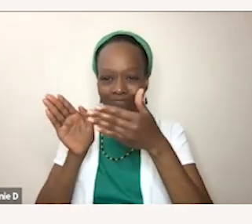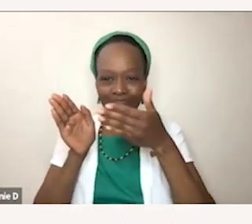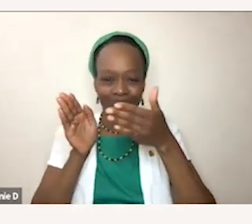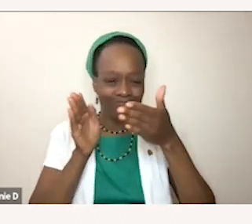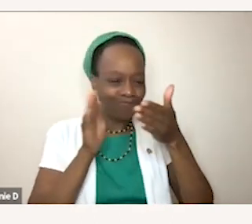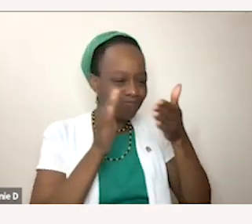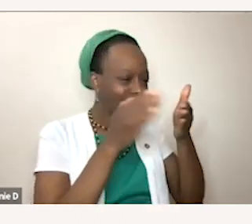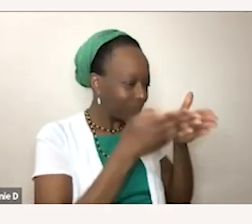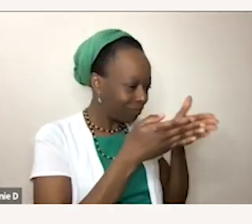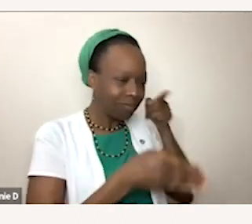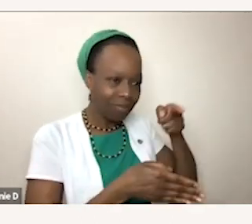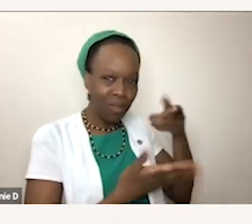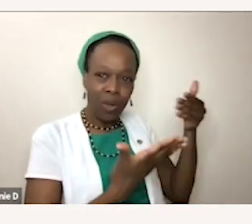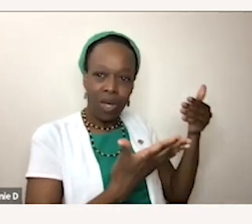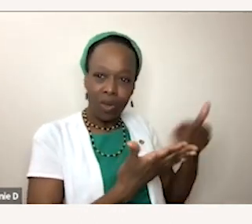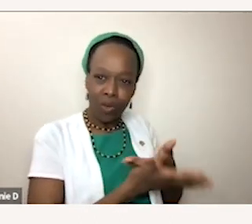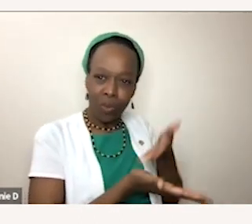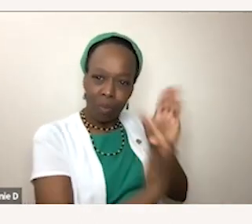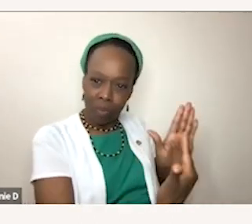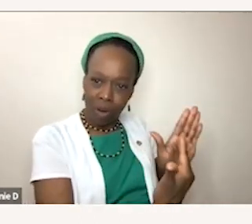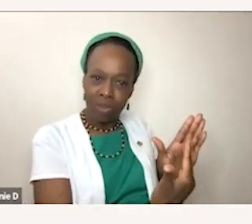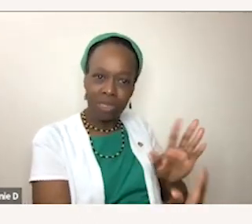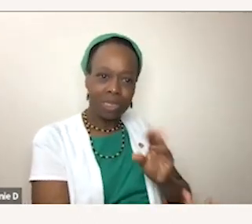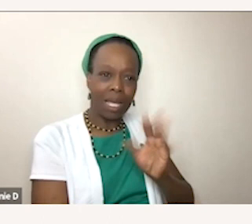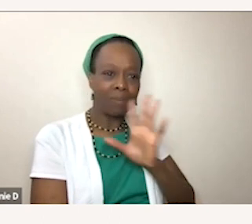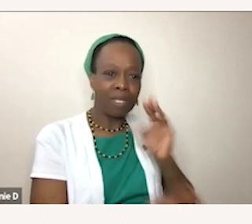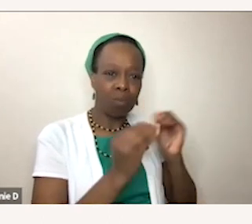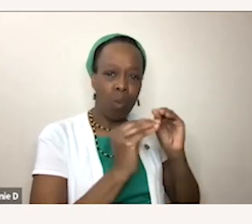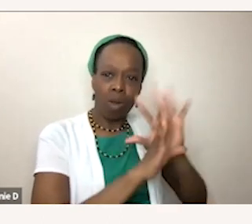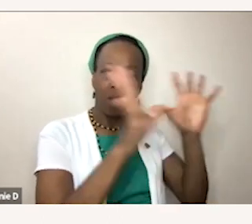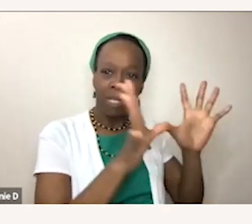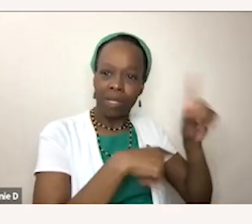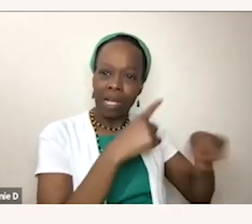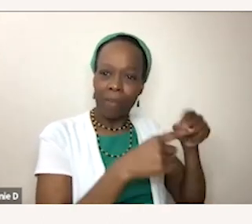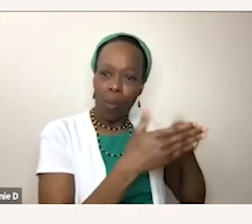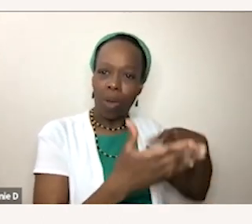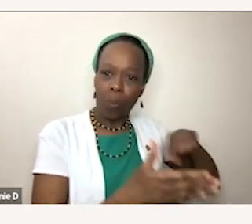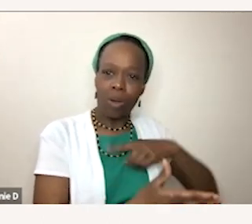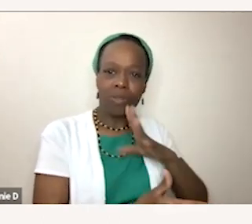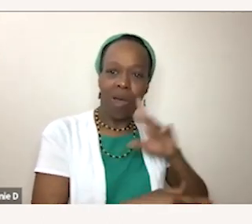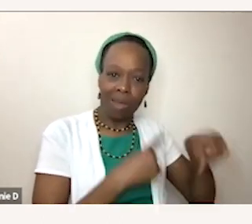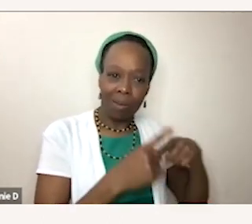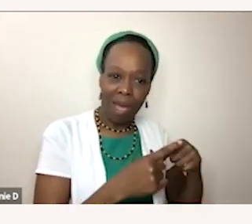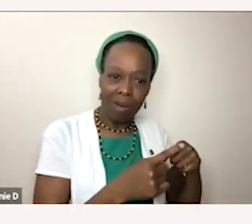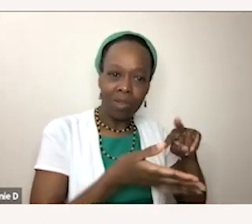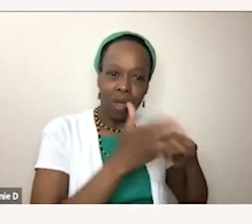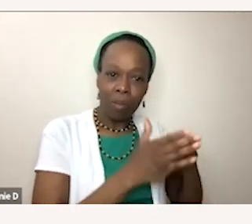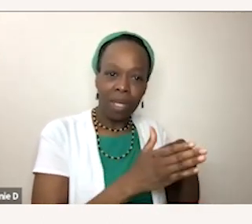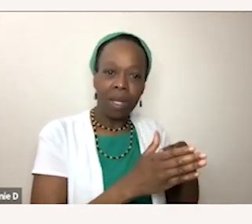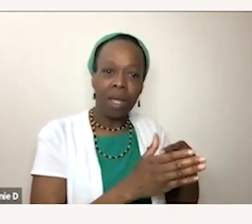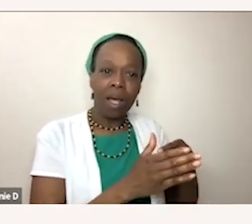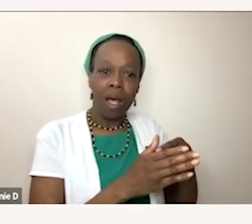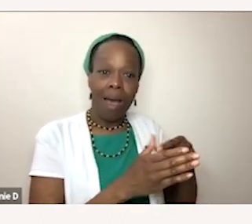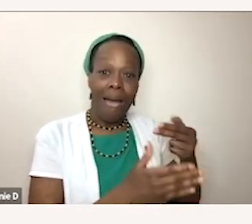what we're talking about. So when we're using those labels, what we're trying to say is that someone has either a low support need or a high support need